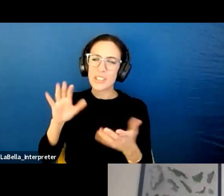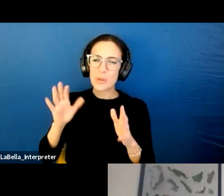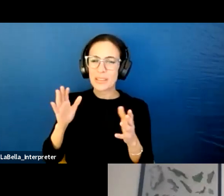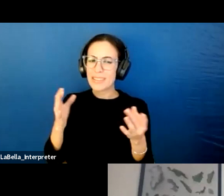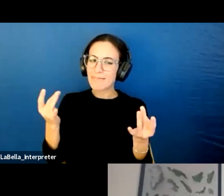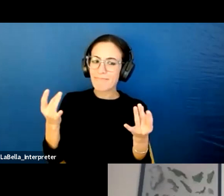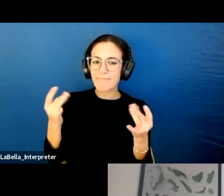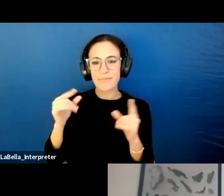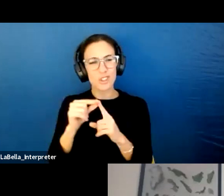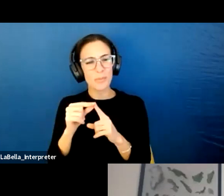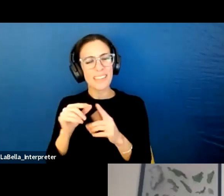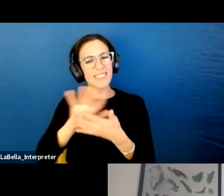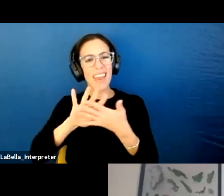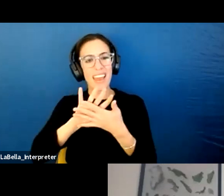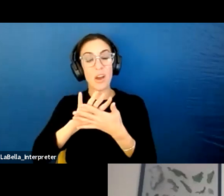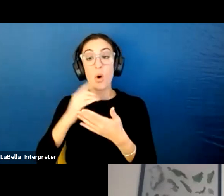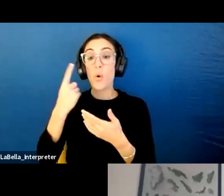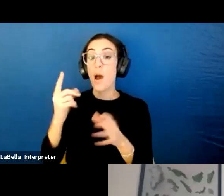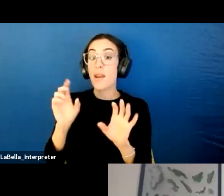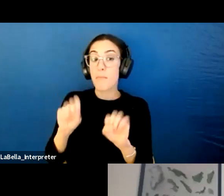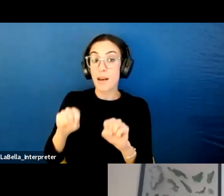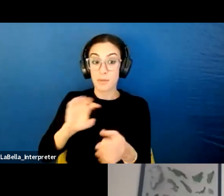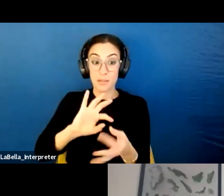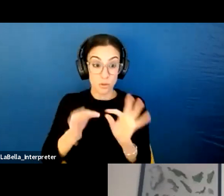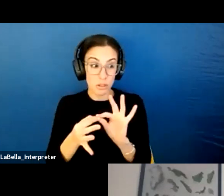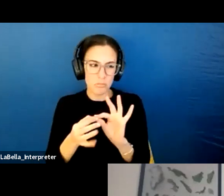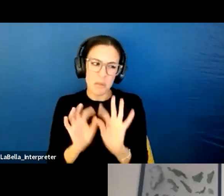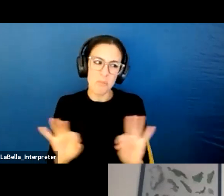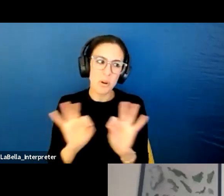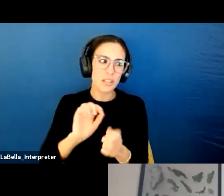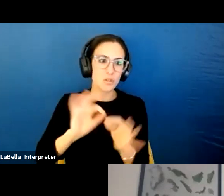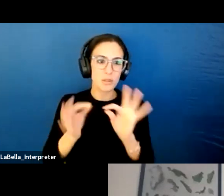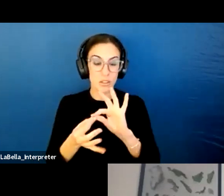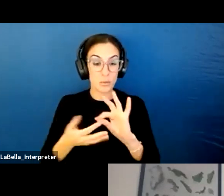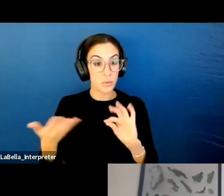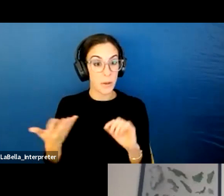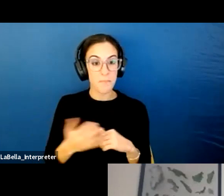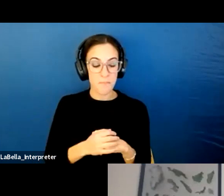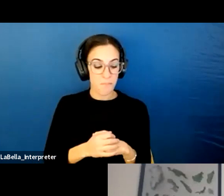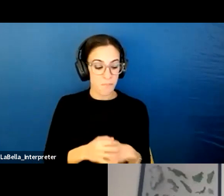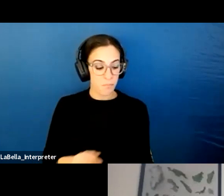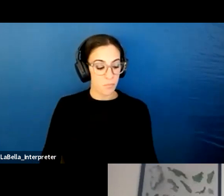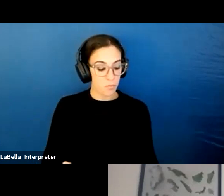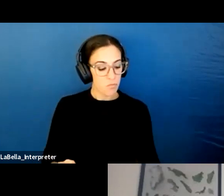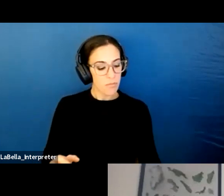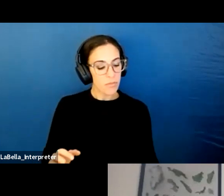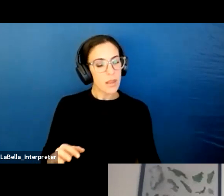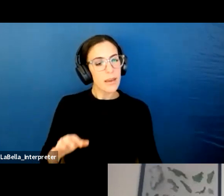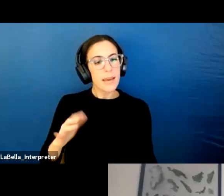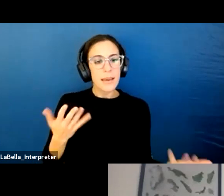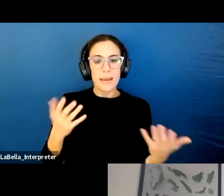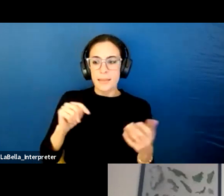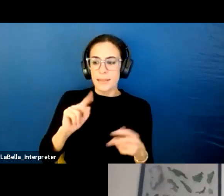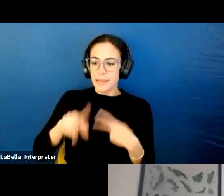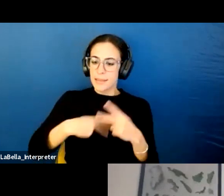one plausible interpretation of it, one important interpretation of it, is that it constitutes this kind of